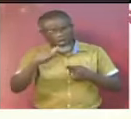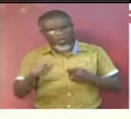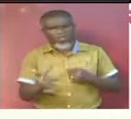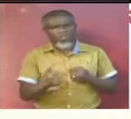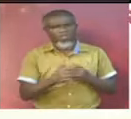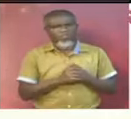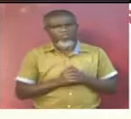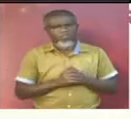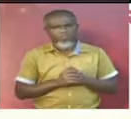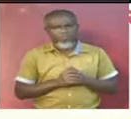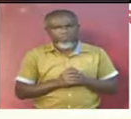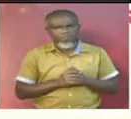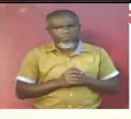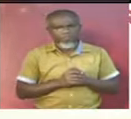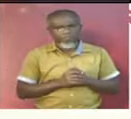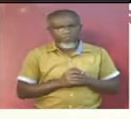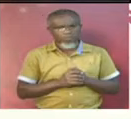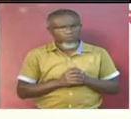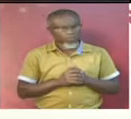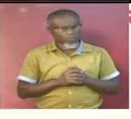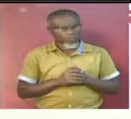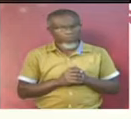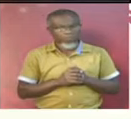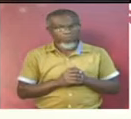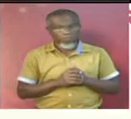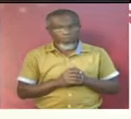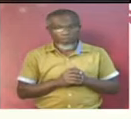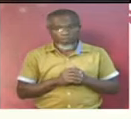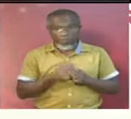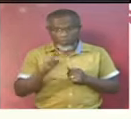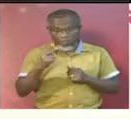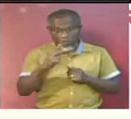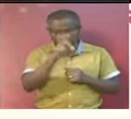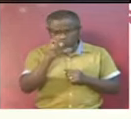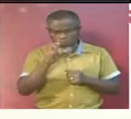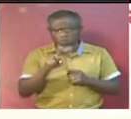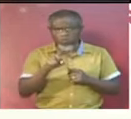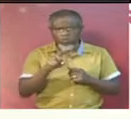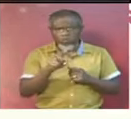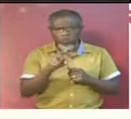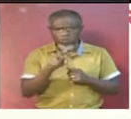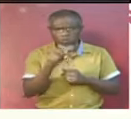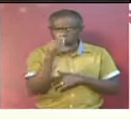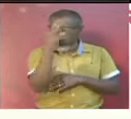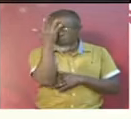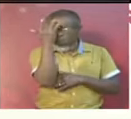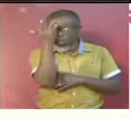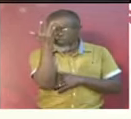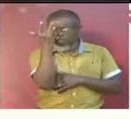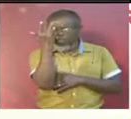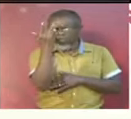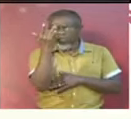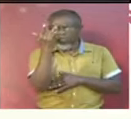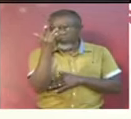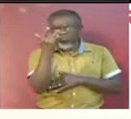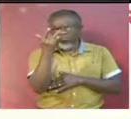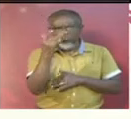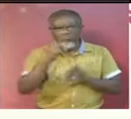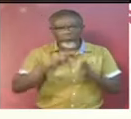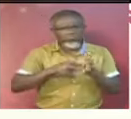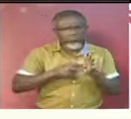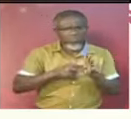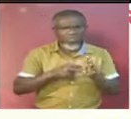control. Now, the next question, the one is really contingent upon the availability of